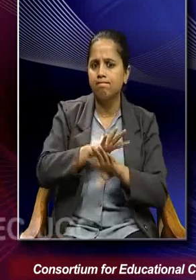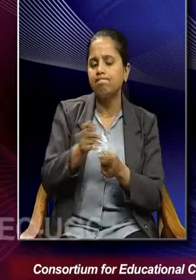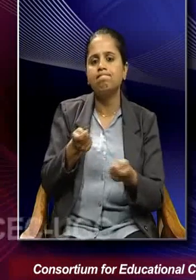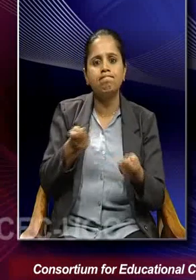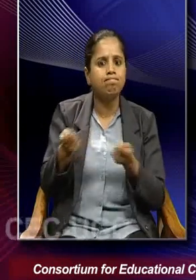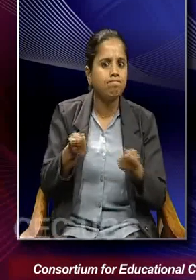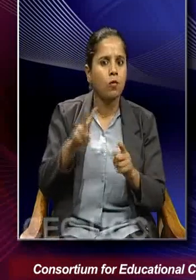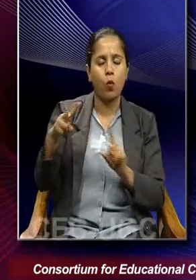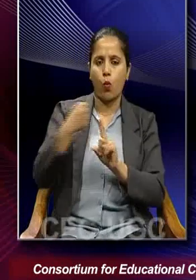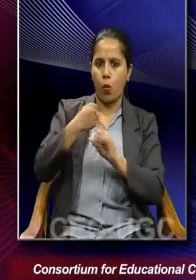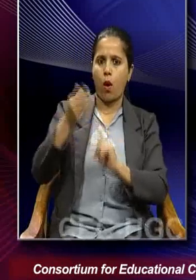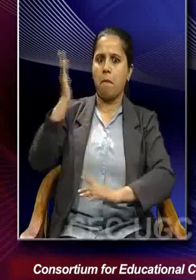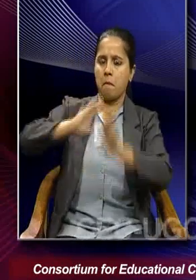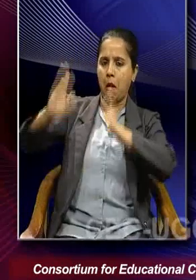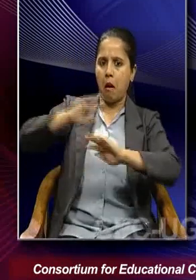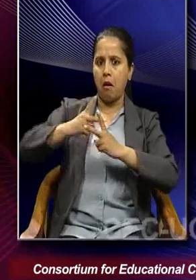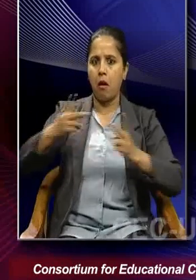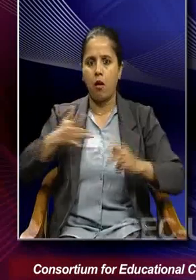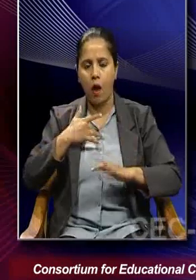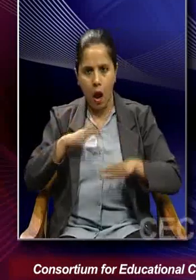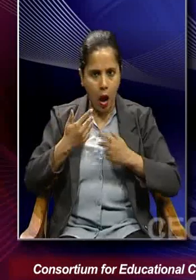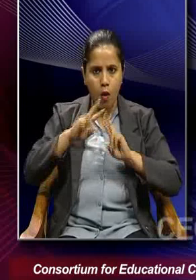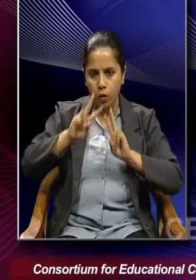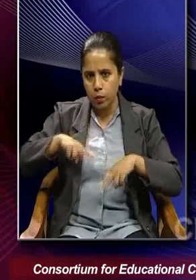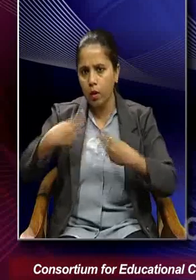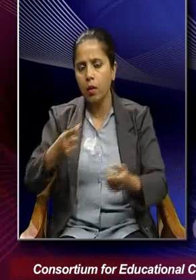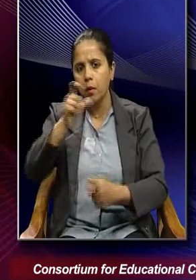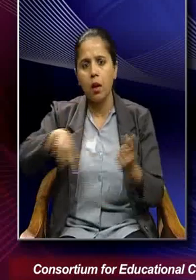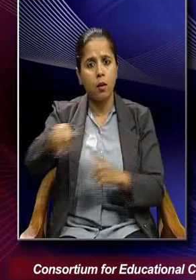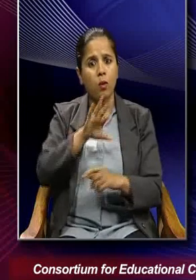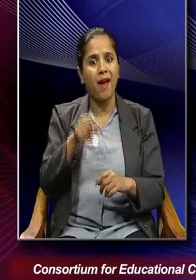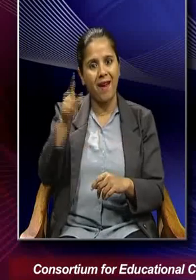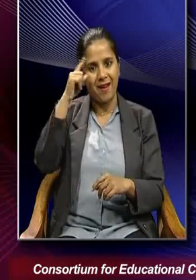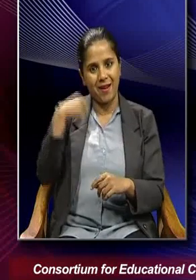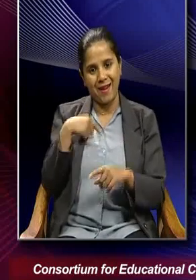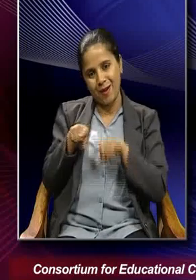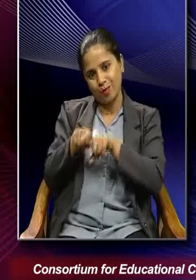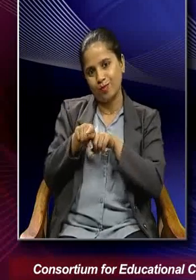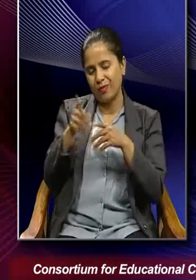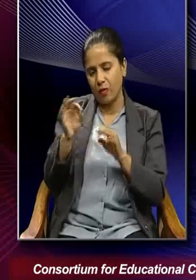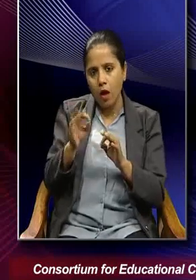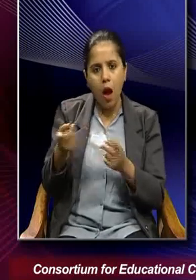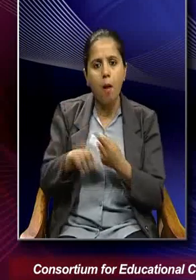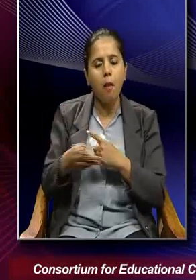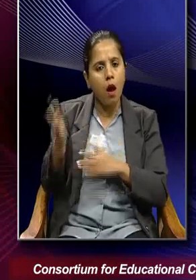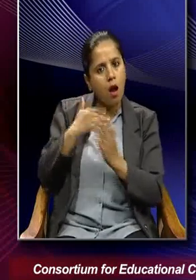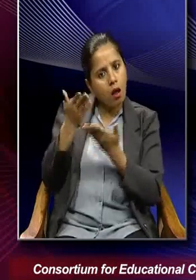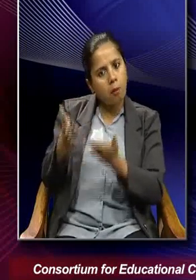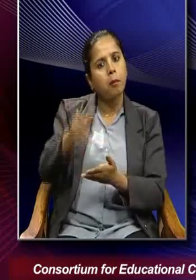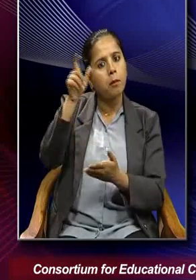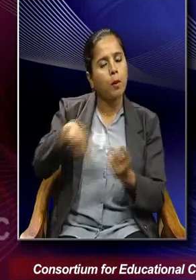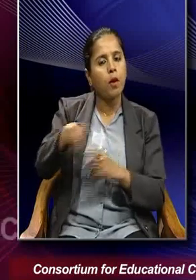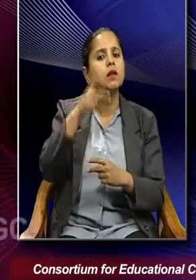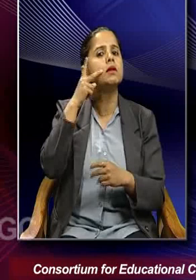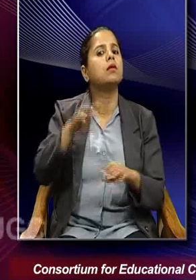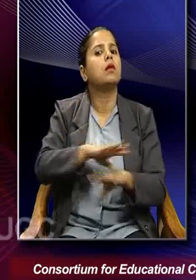of violence at the hands of the people in which they are concerned. So all these kinds of issues, they are in a